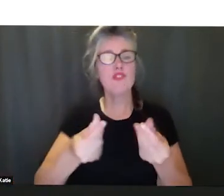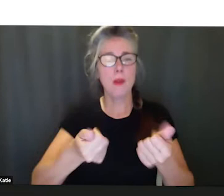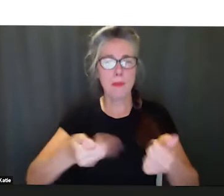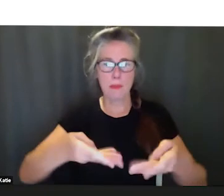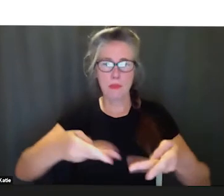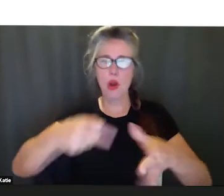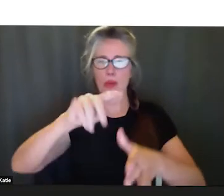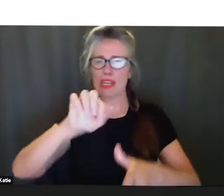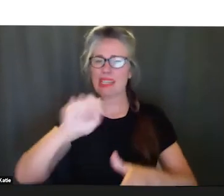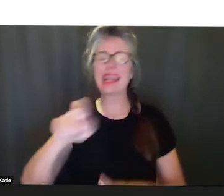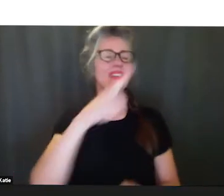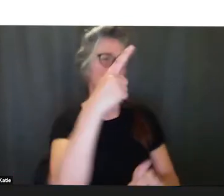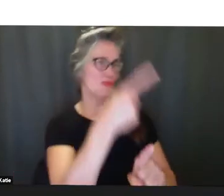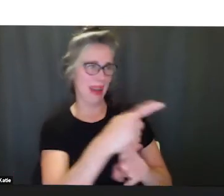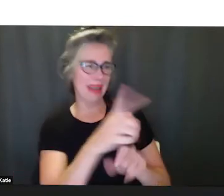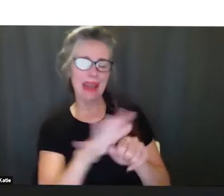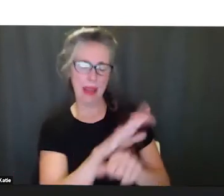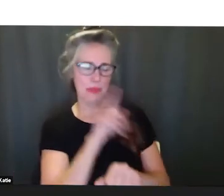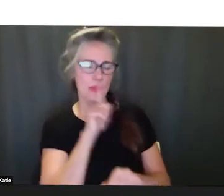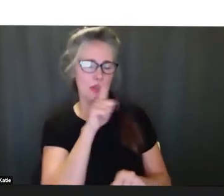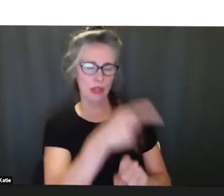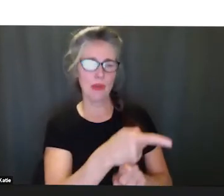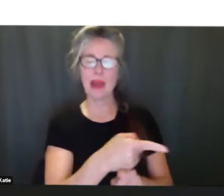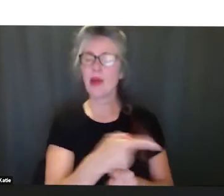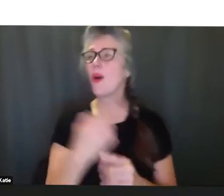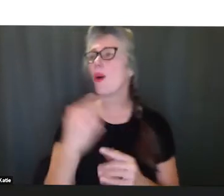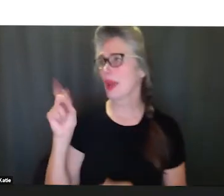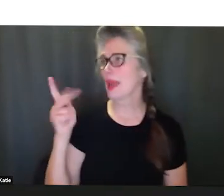correct. Okay. Thank you. Mm-hmm.